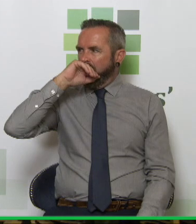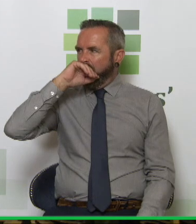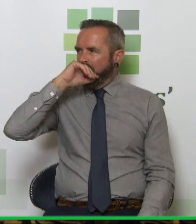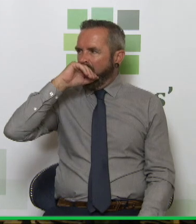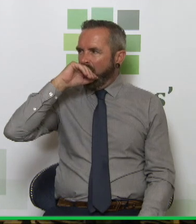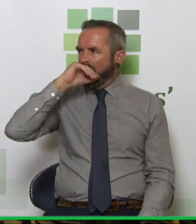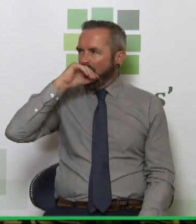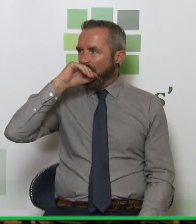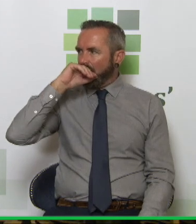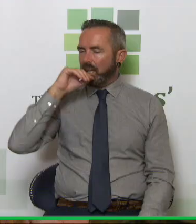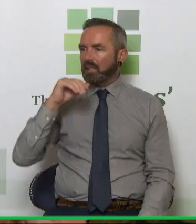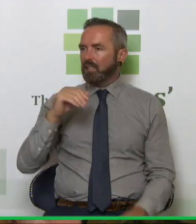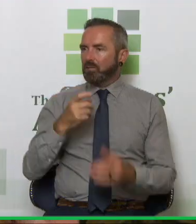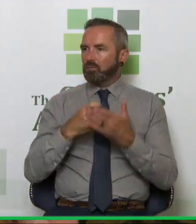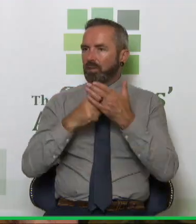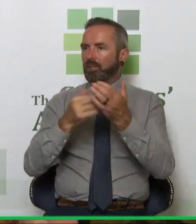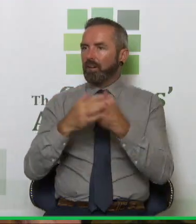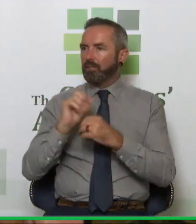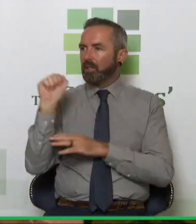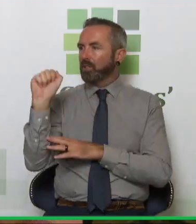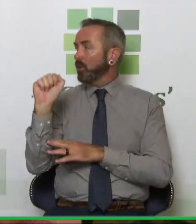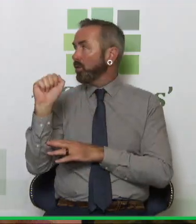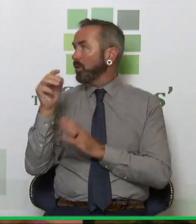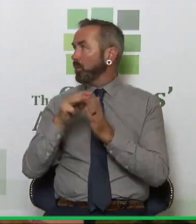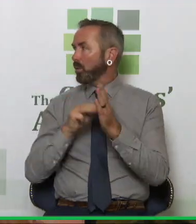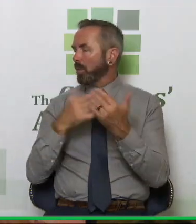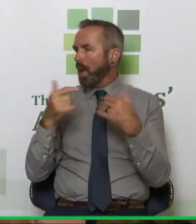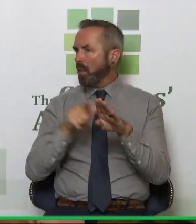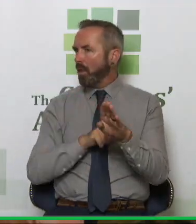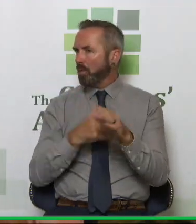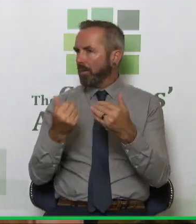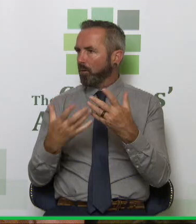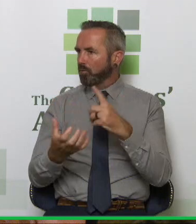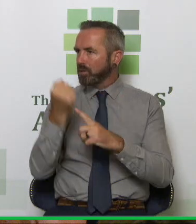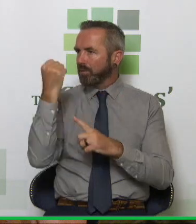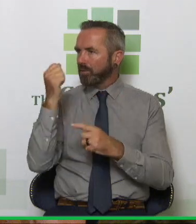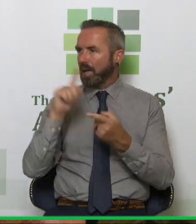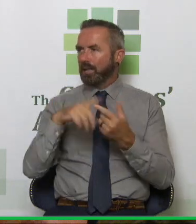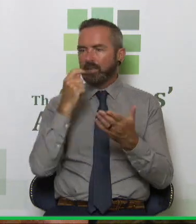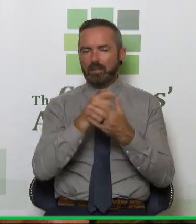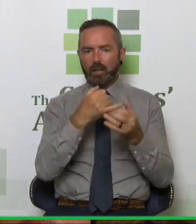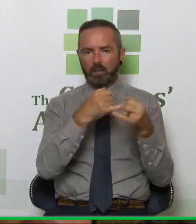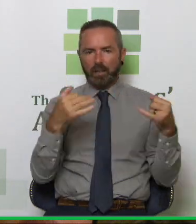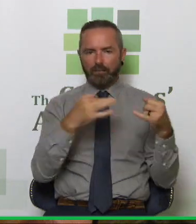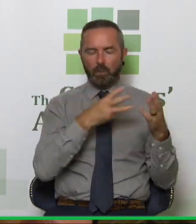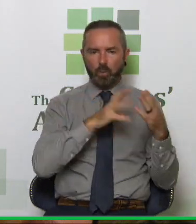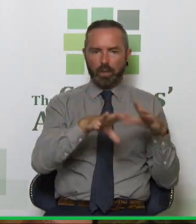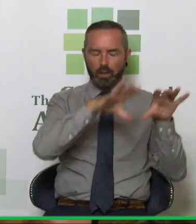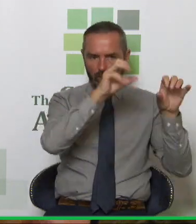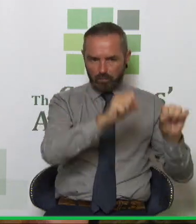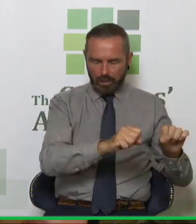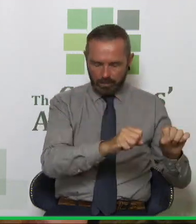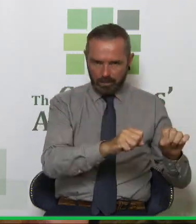take if a person needs a referral? And then basically the timeline from An Garda